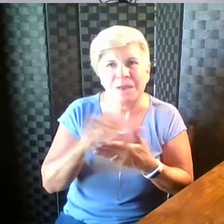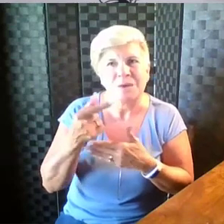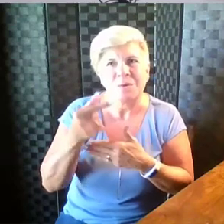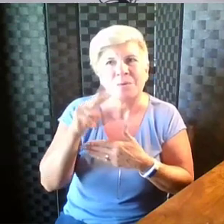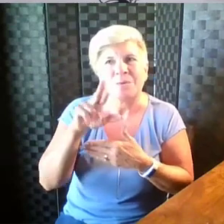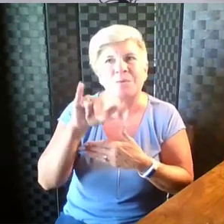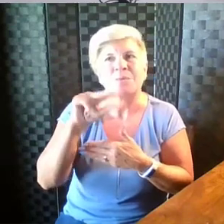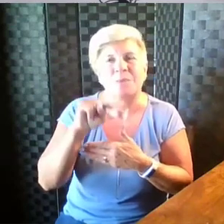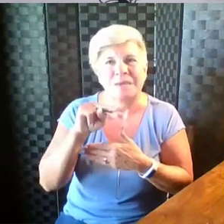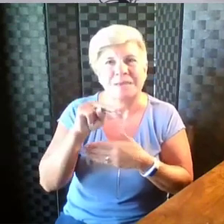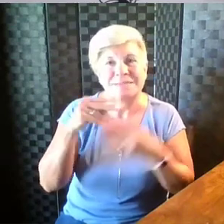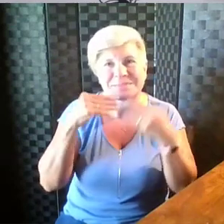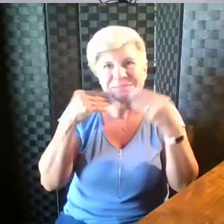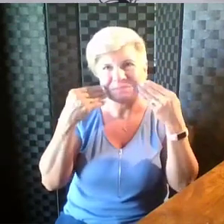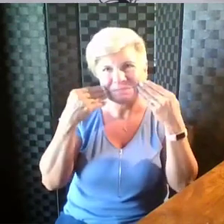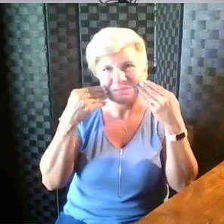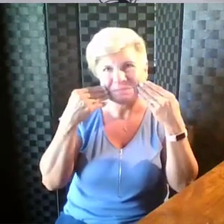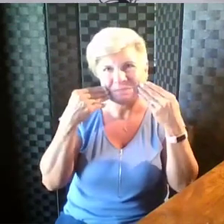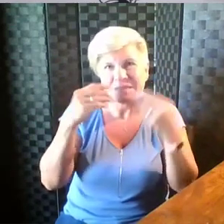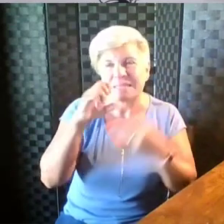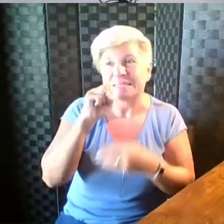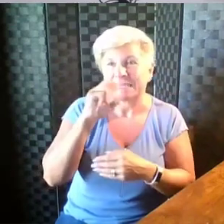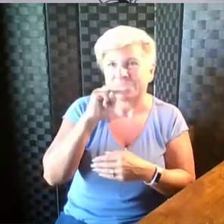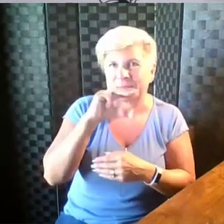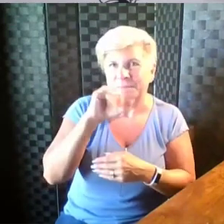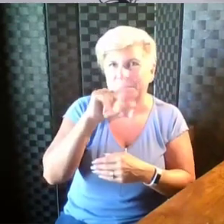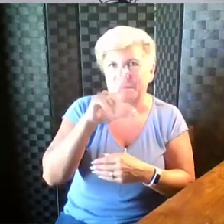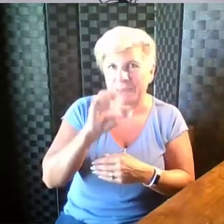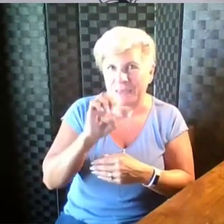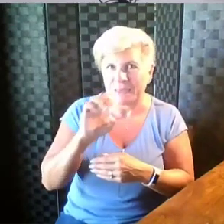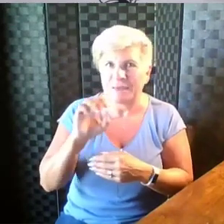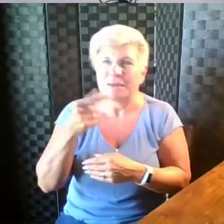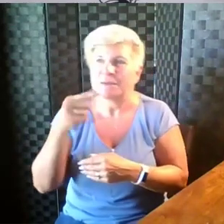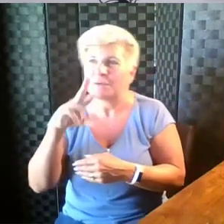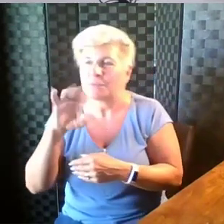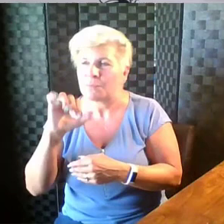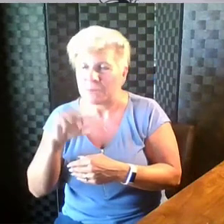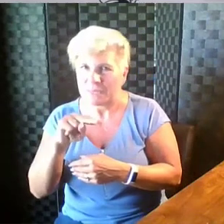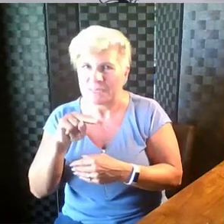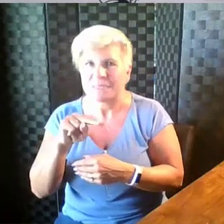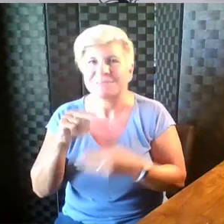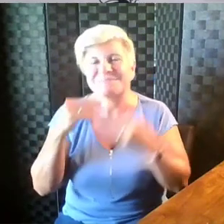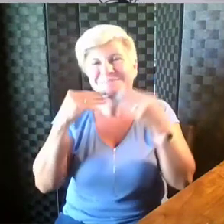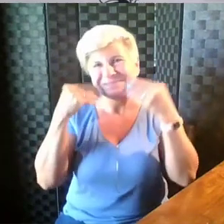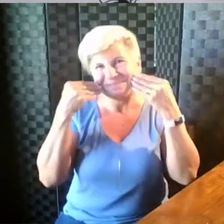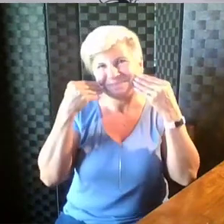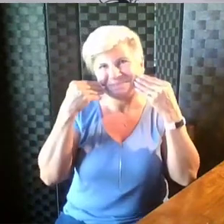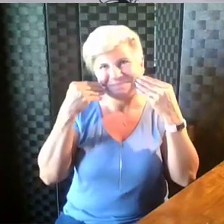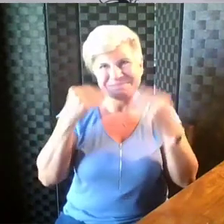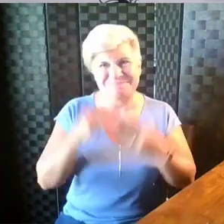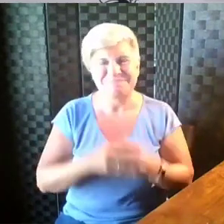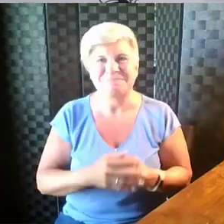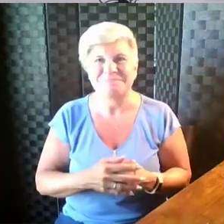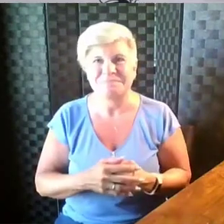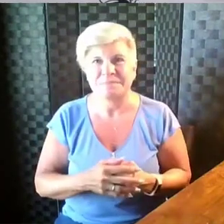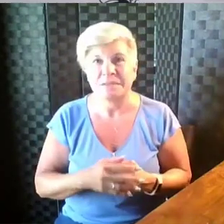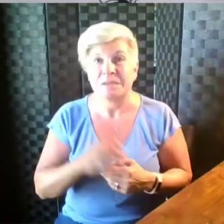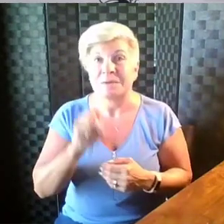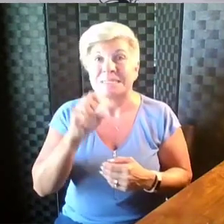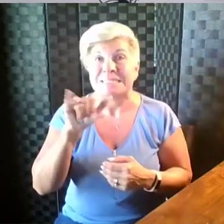And isn't that cute? Nice big grin or smile. So synonyms have the same